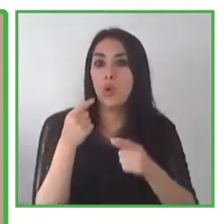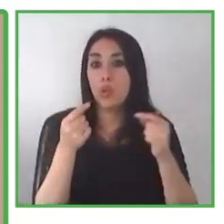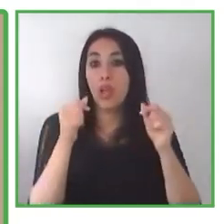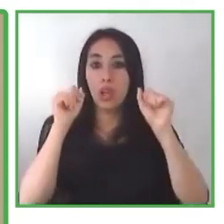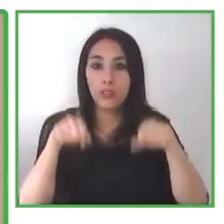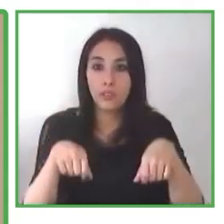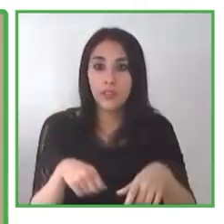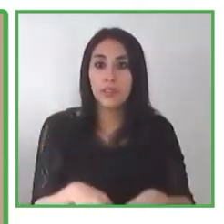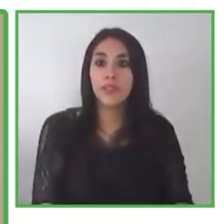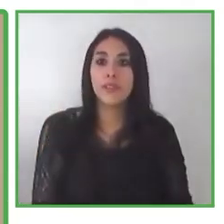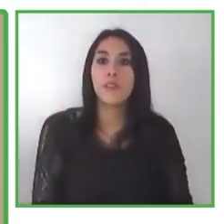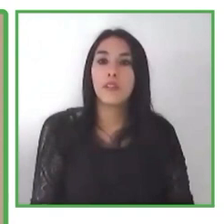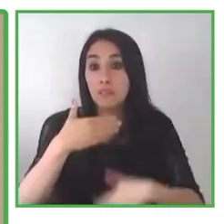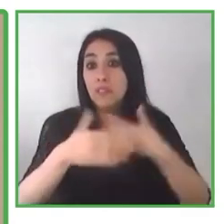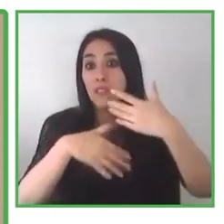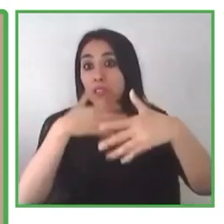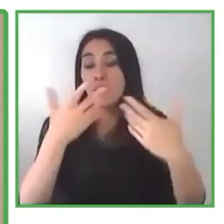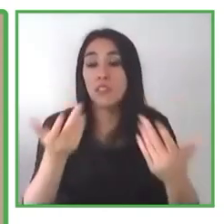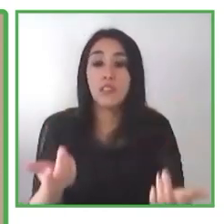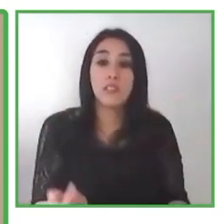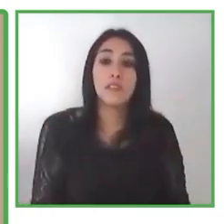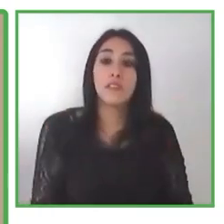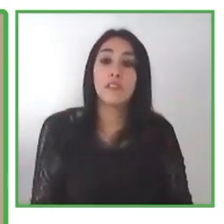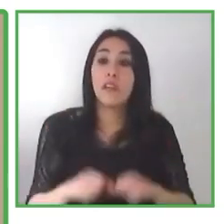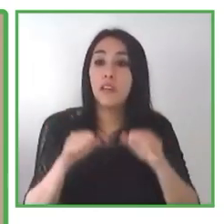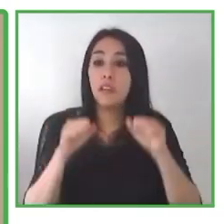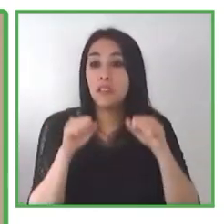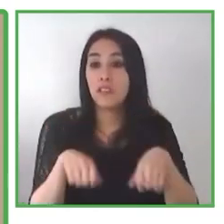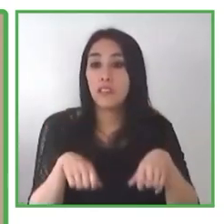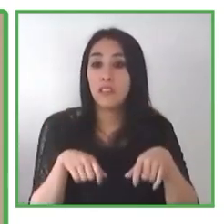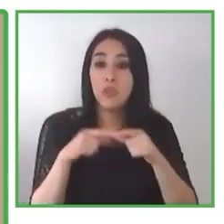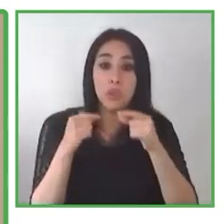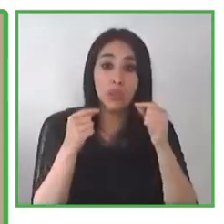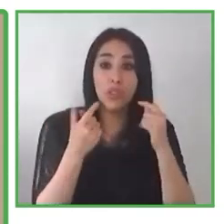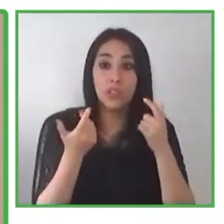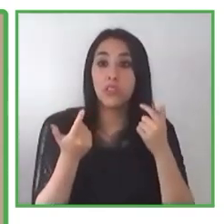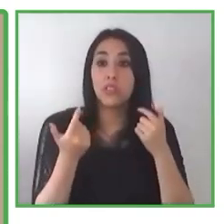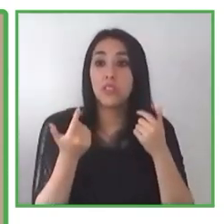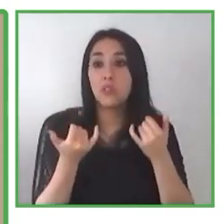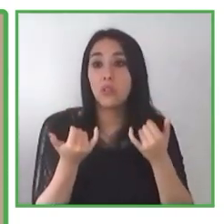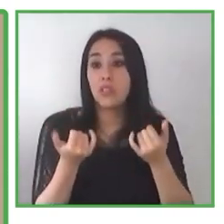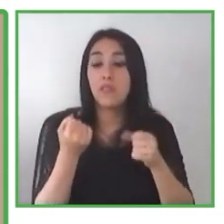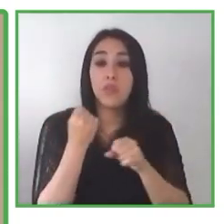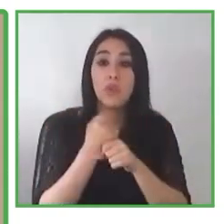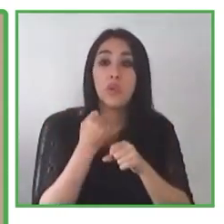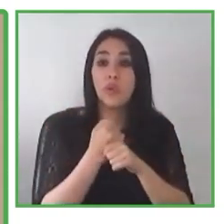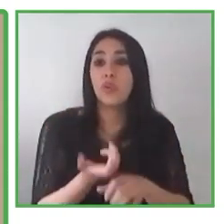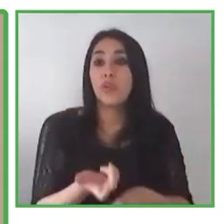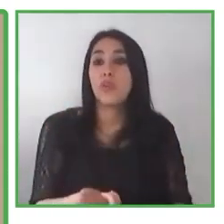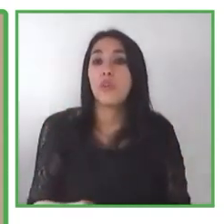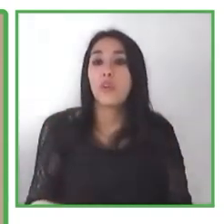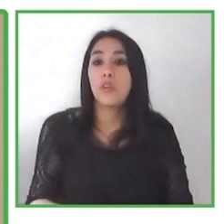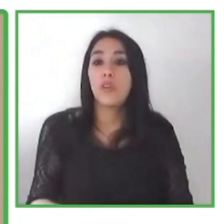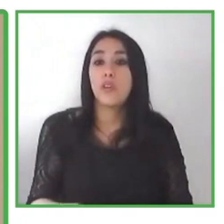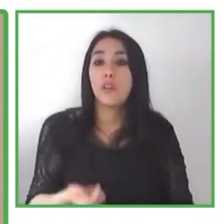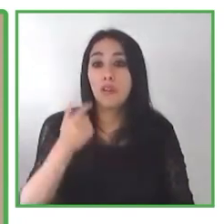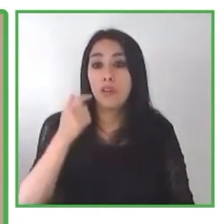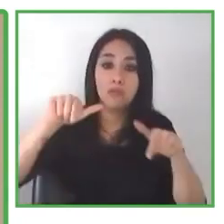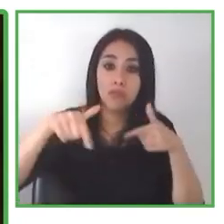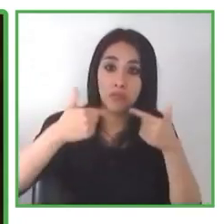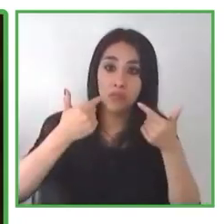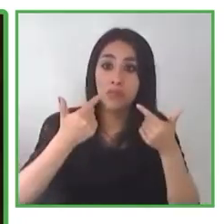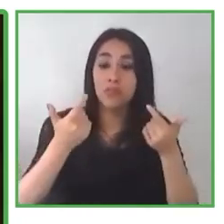solution. Of course, we can do this, and we can work remotely with the condition that certain